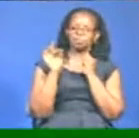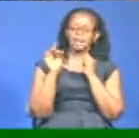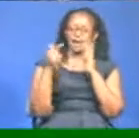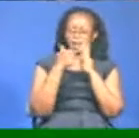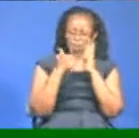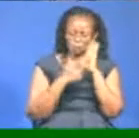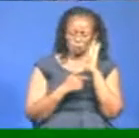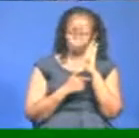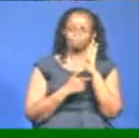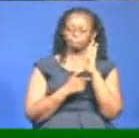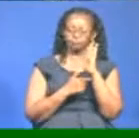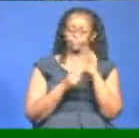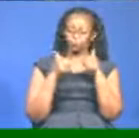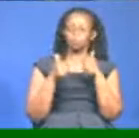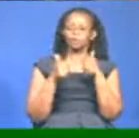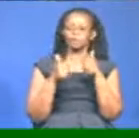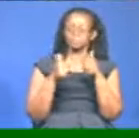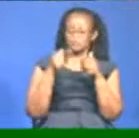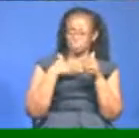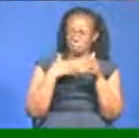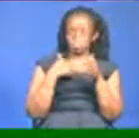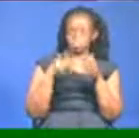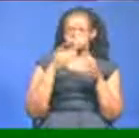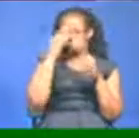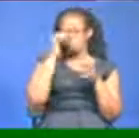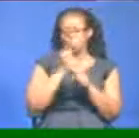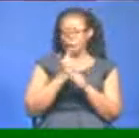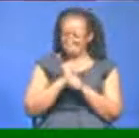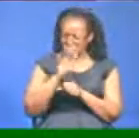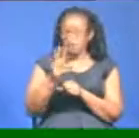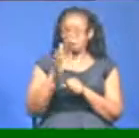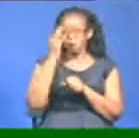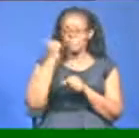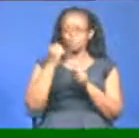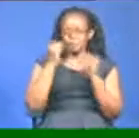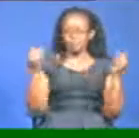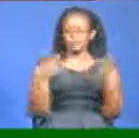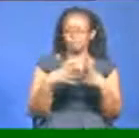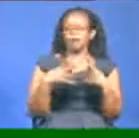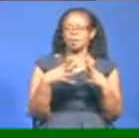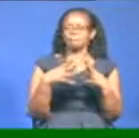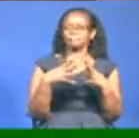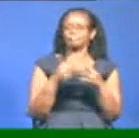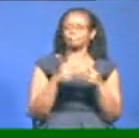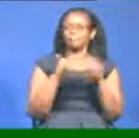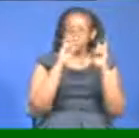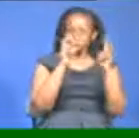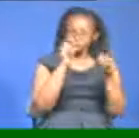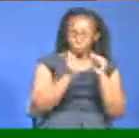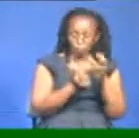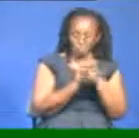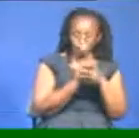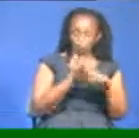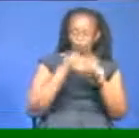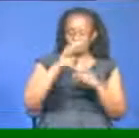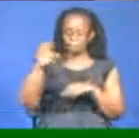out, and they know their work is also cut out, Mr. Speaker. And the issues that are being raised at the East Africa community, Mr. Speaker, the